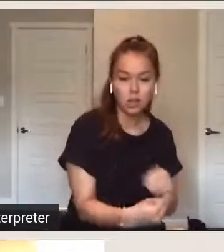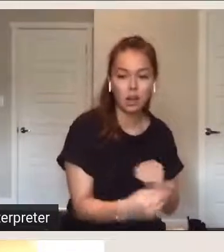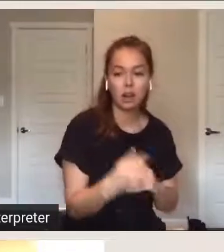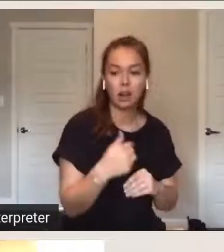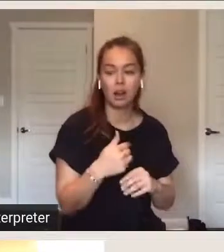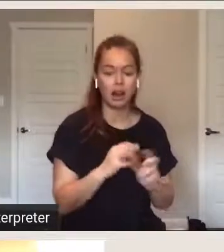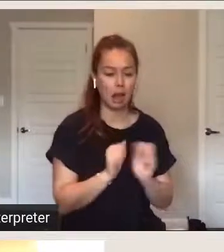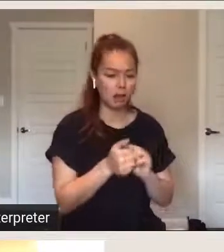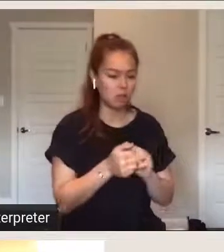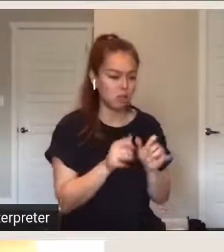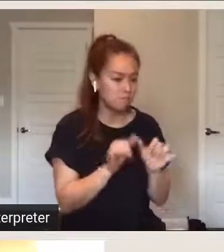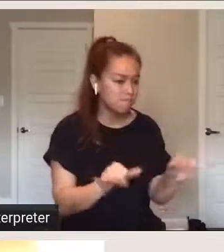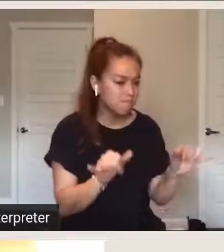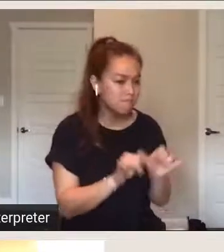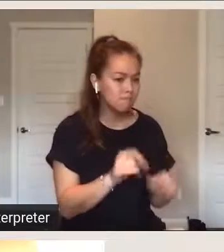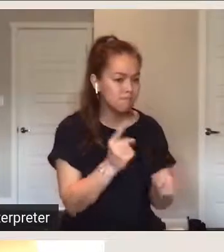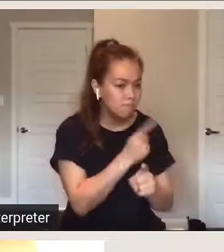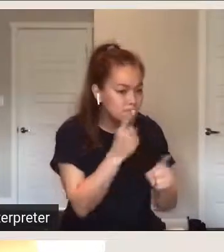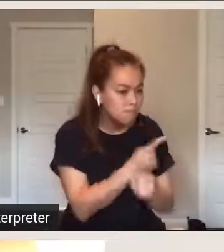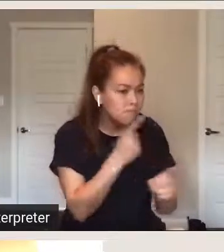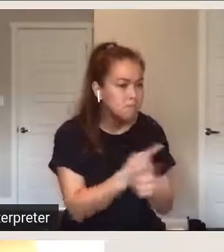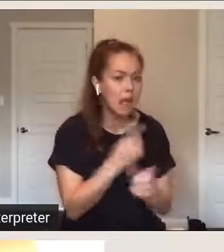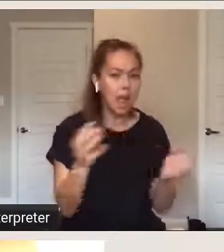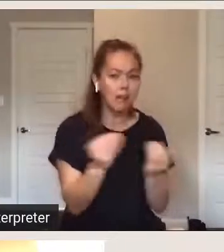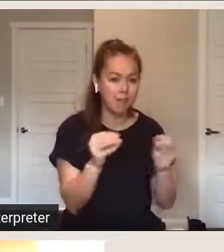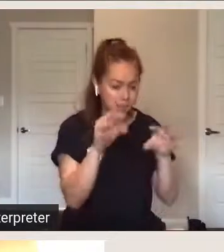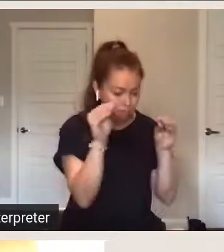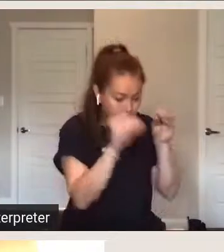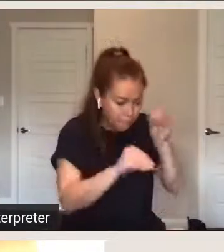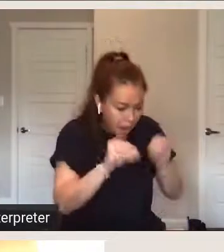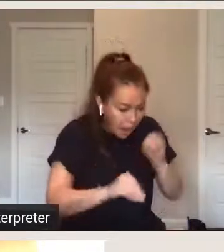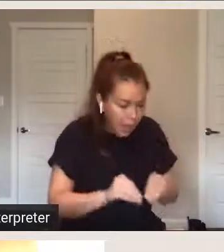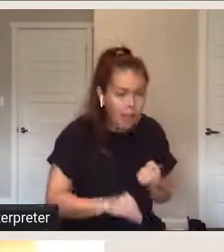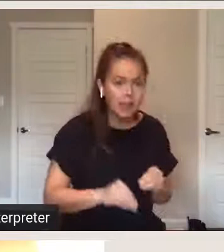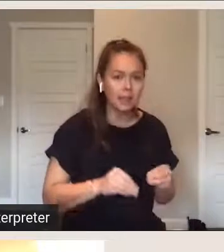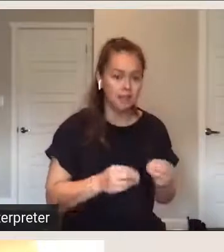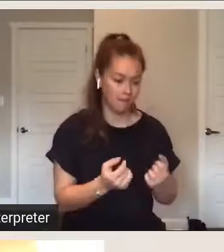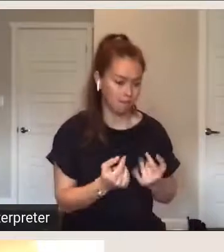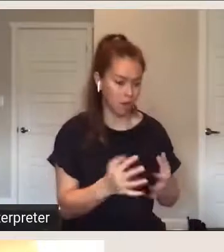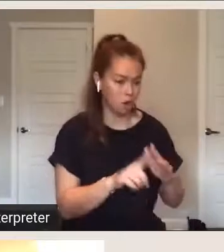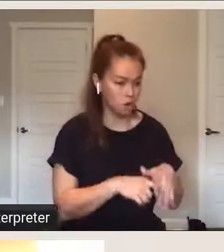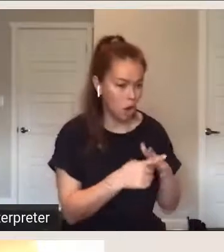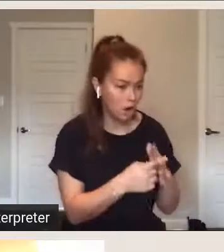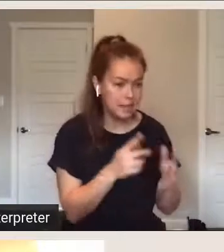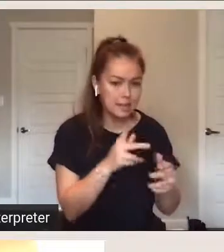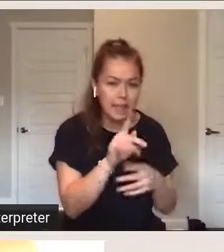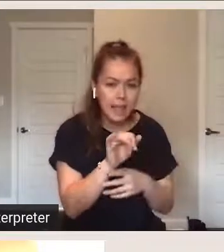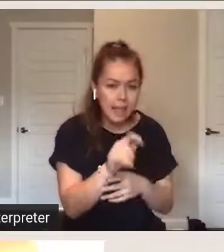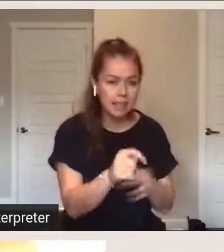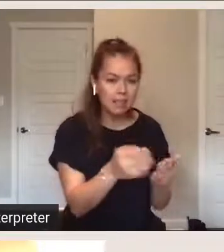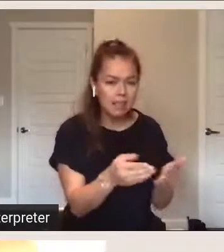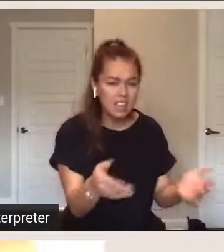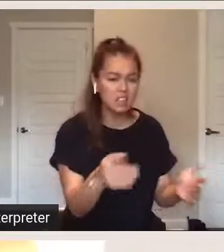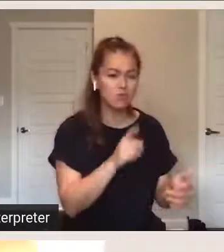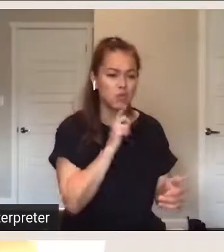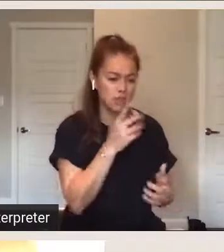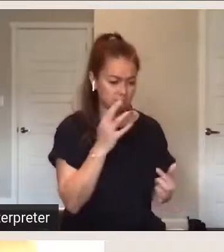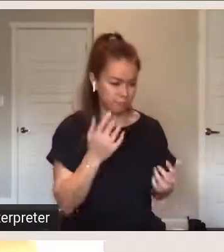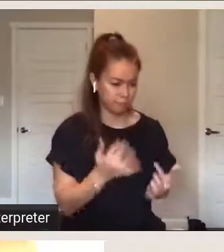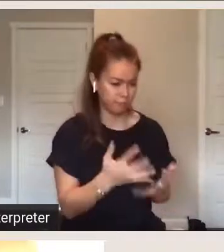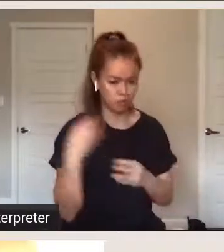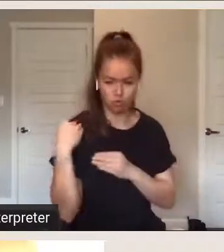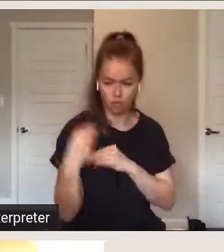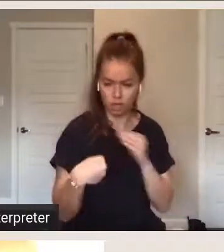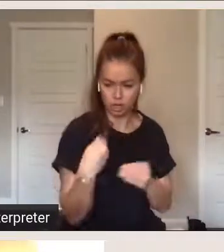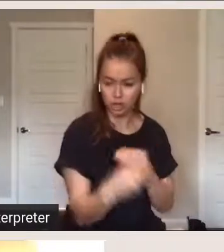supposed to do things, like all the gear you need to pack and all the like fire making. And it's amazing that it's like that tradition that